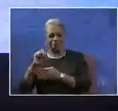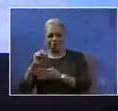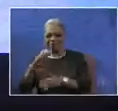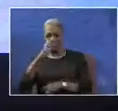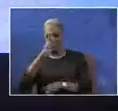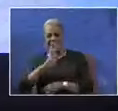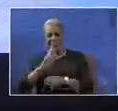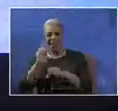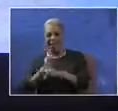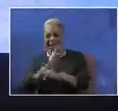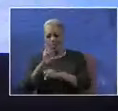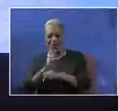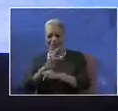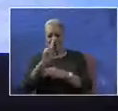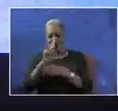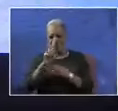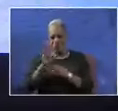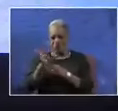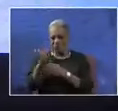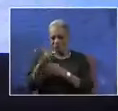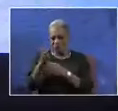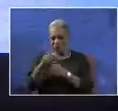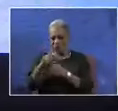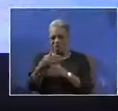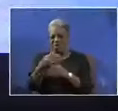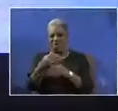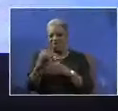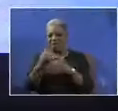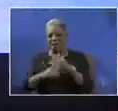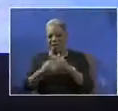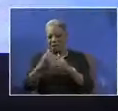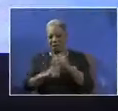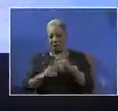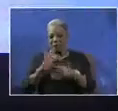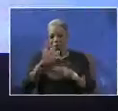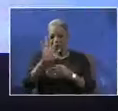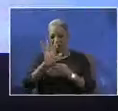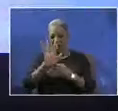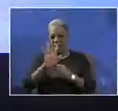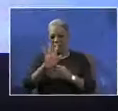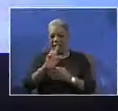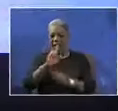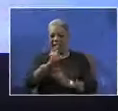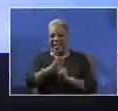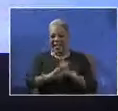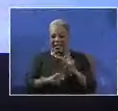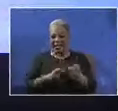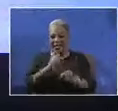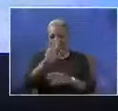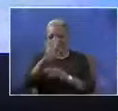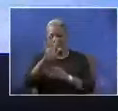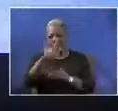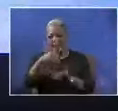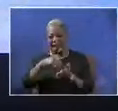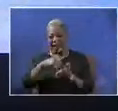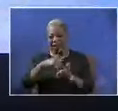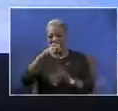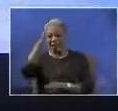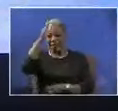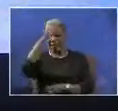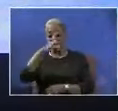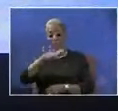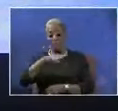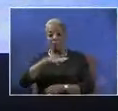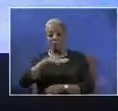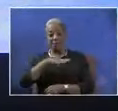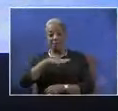fish and five loaves of bread and fed over 5,000 people. It says there were 5,000 men. How do we know that there